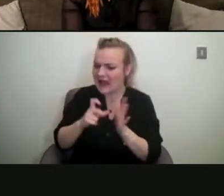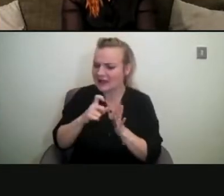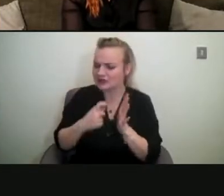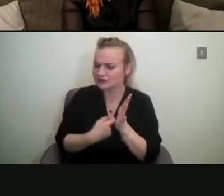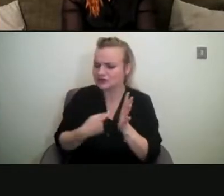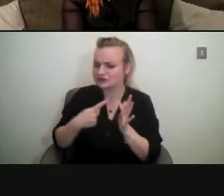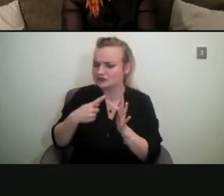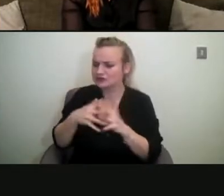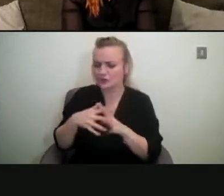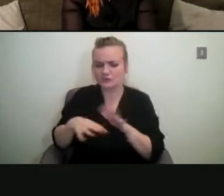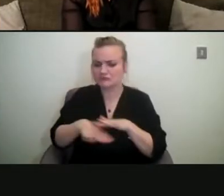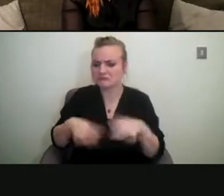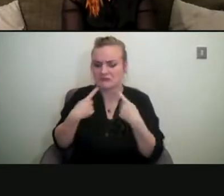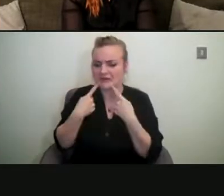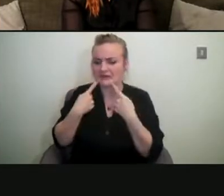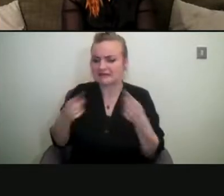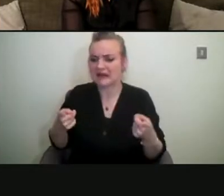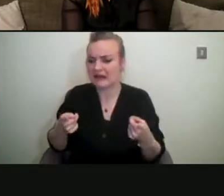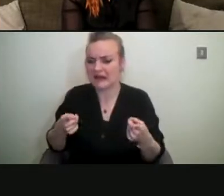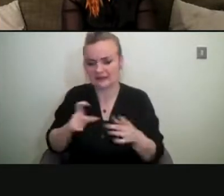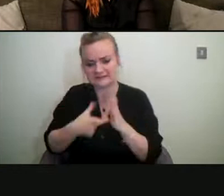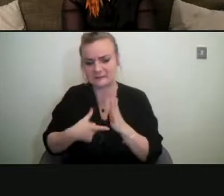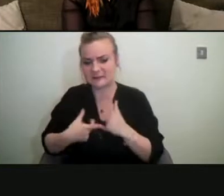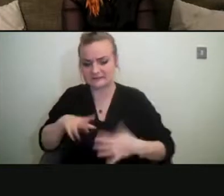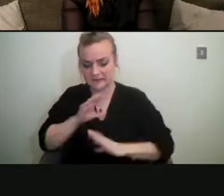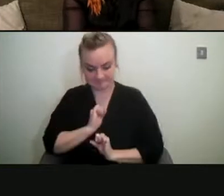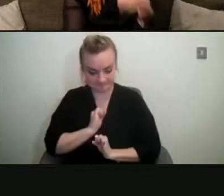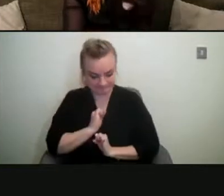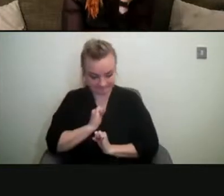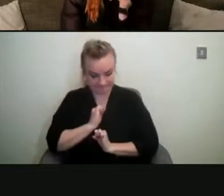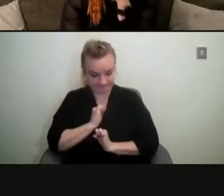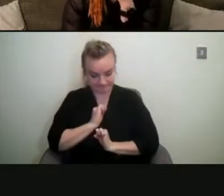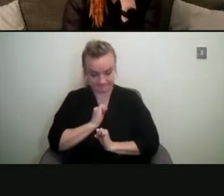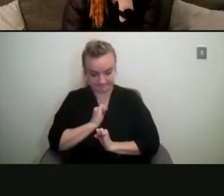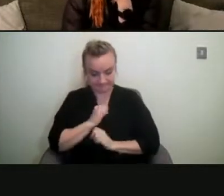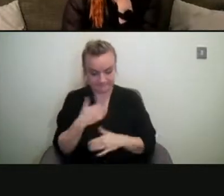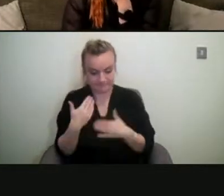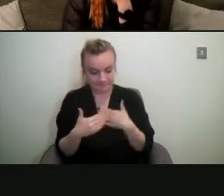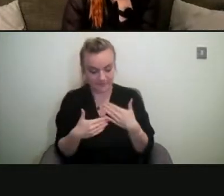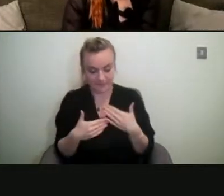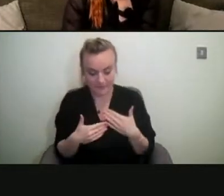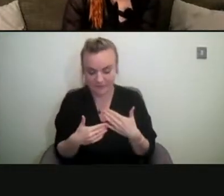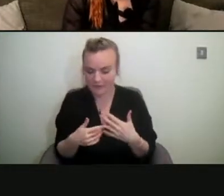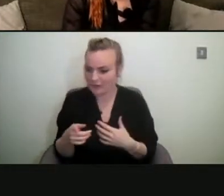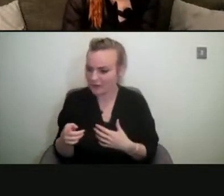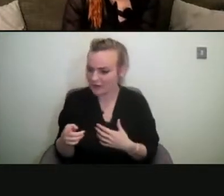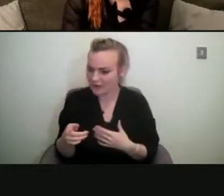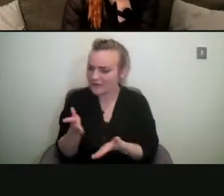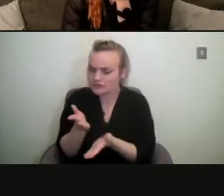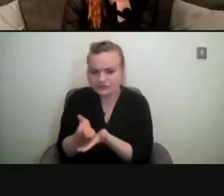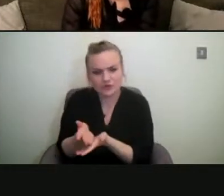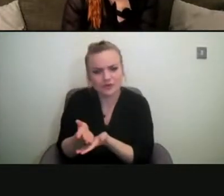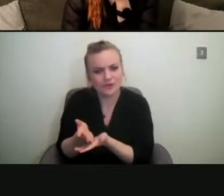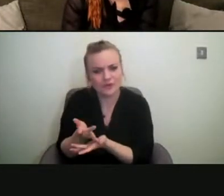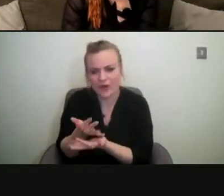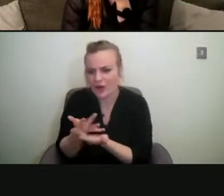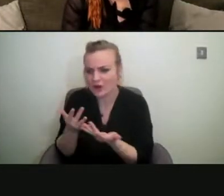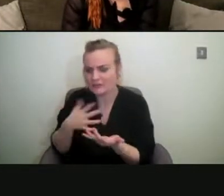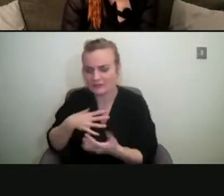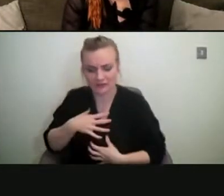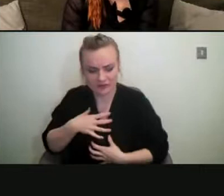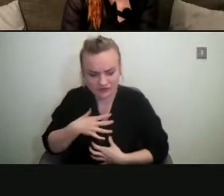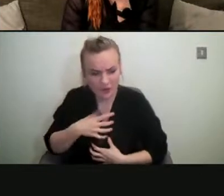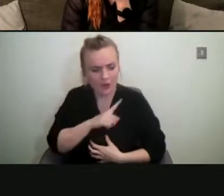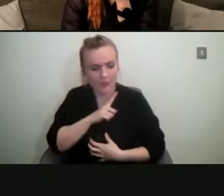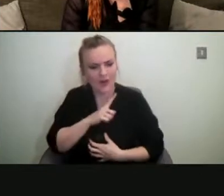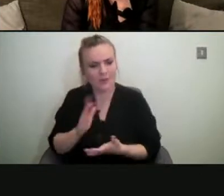their disabilities. And, you know, that if you think about it, that's quite shocking, because you should feel like you're in a safe